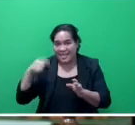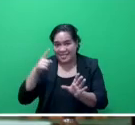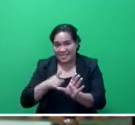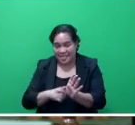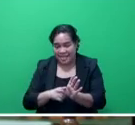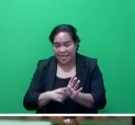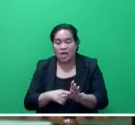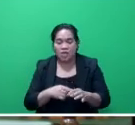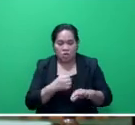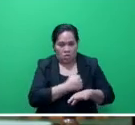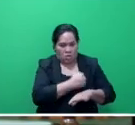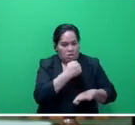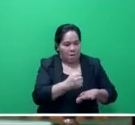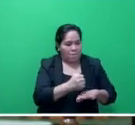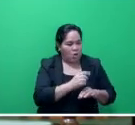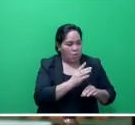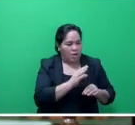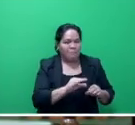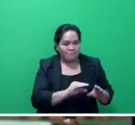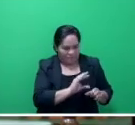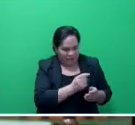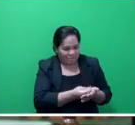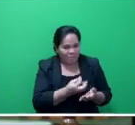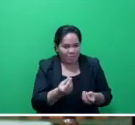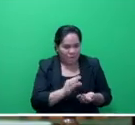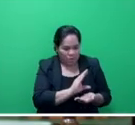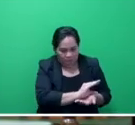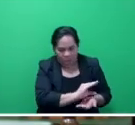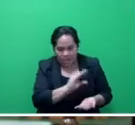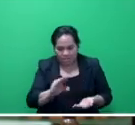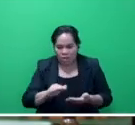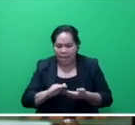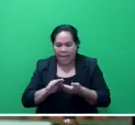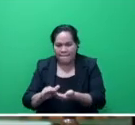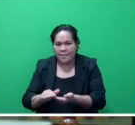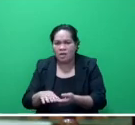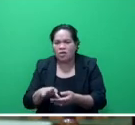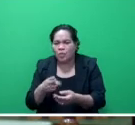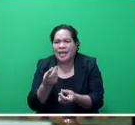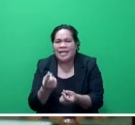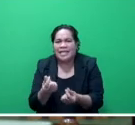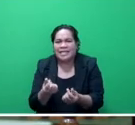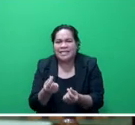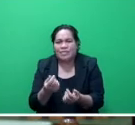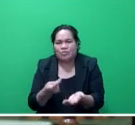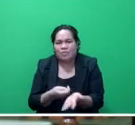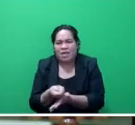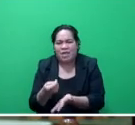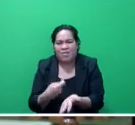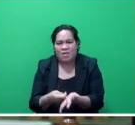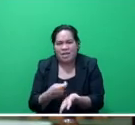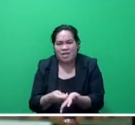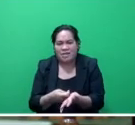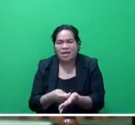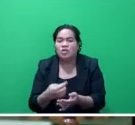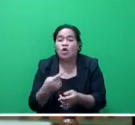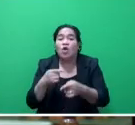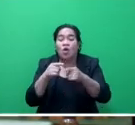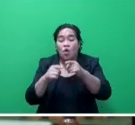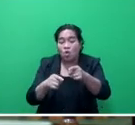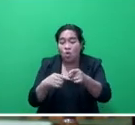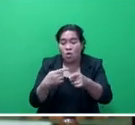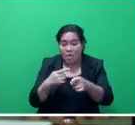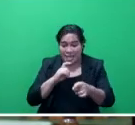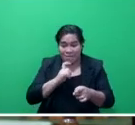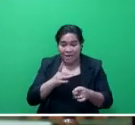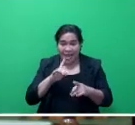We are providing this incentive to make rent reductions as easy and as obvious of an option as possible for landlords. We cannot make